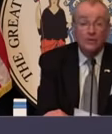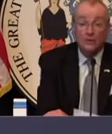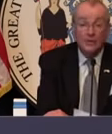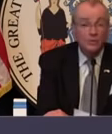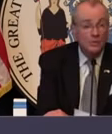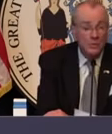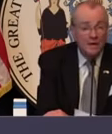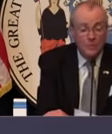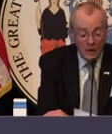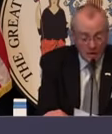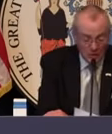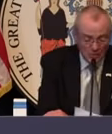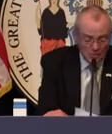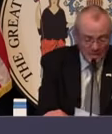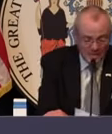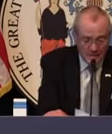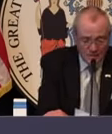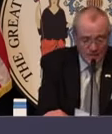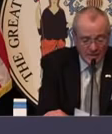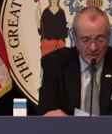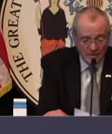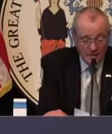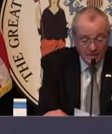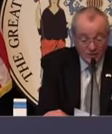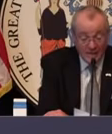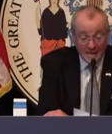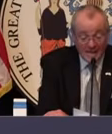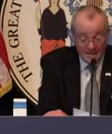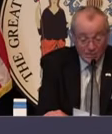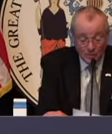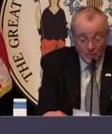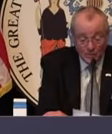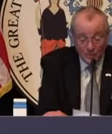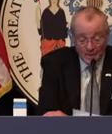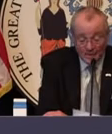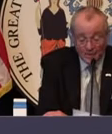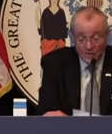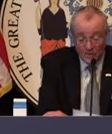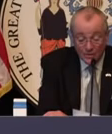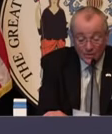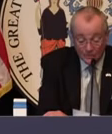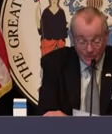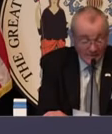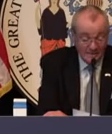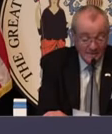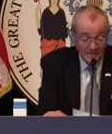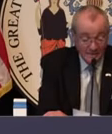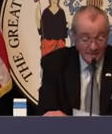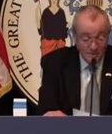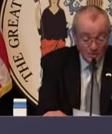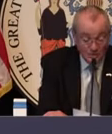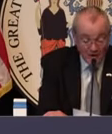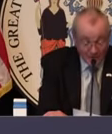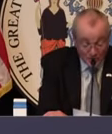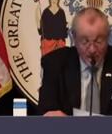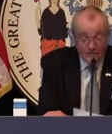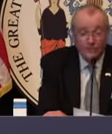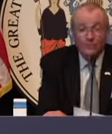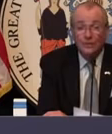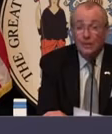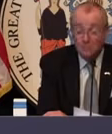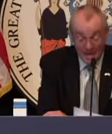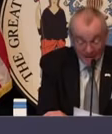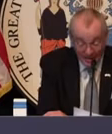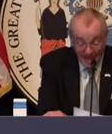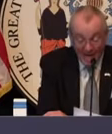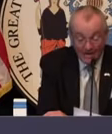Their daughter Kim, with whom I had the great honor of speaking yesterday, and said Eddie would do whatever was needed, whether it was driving